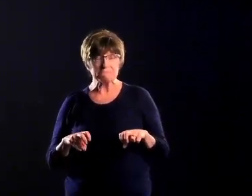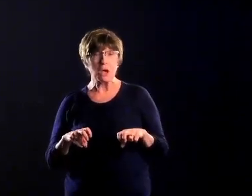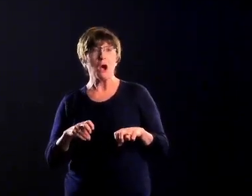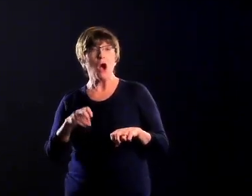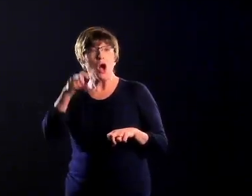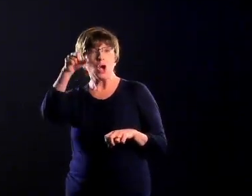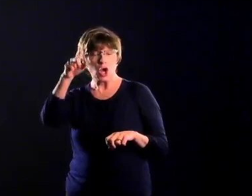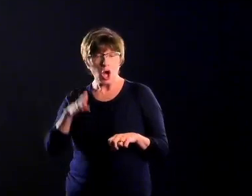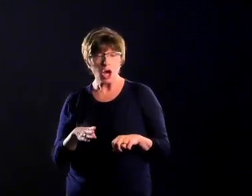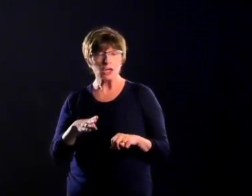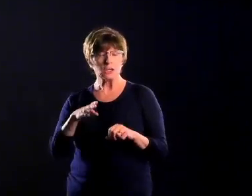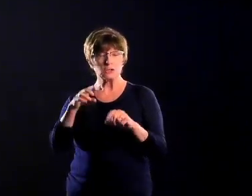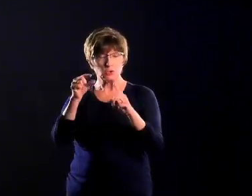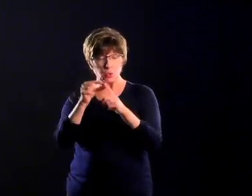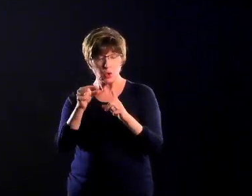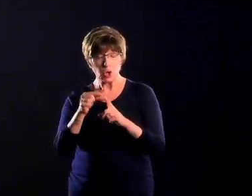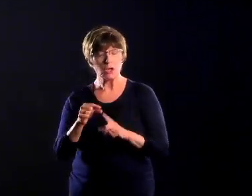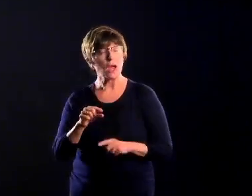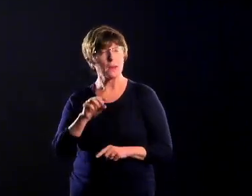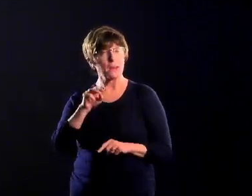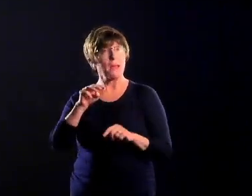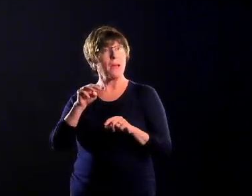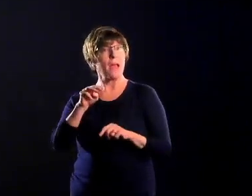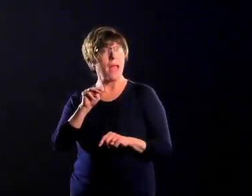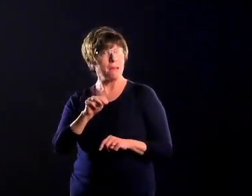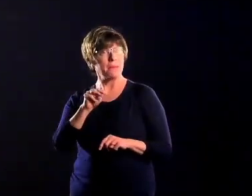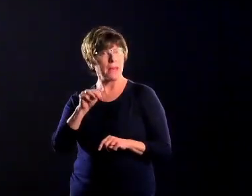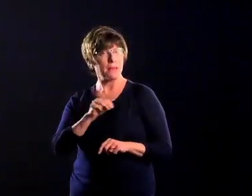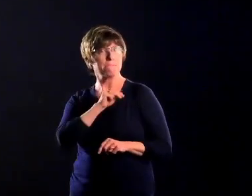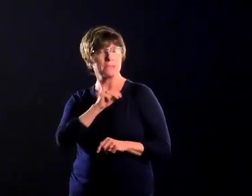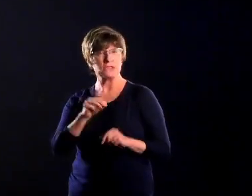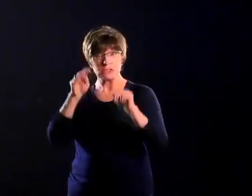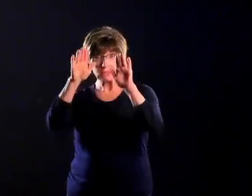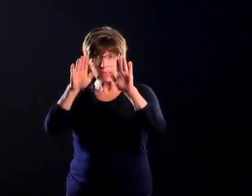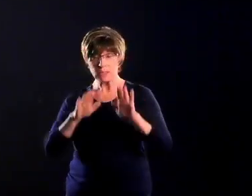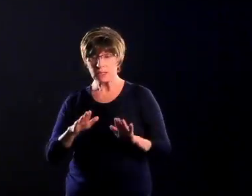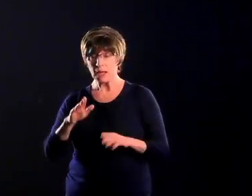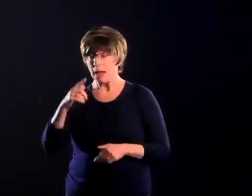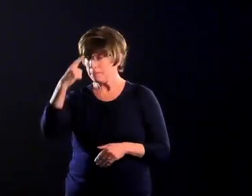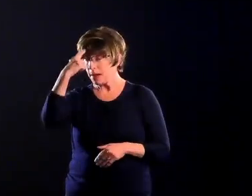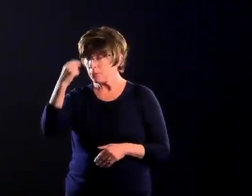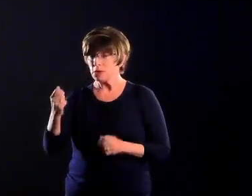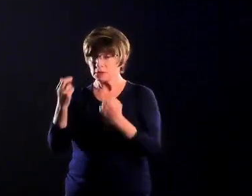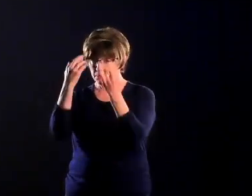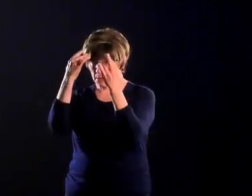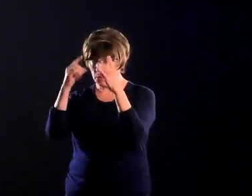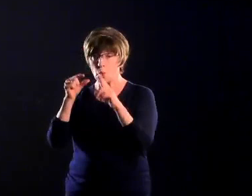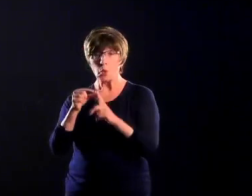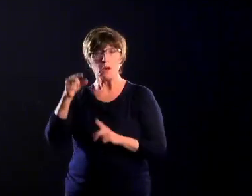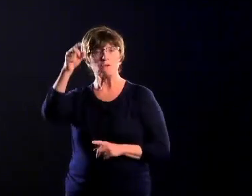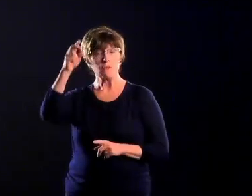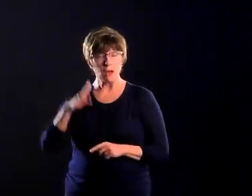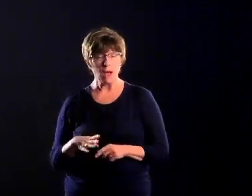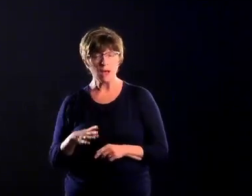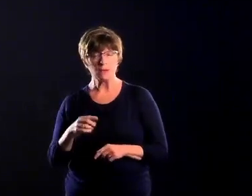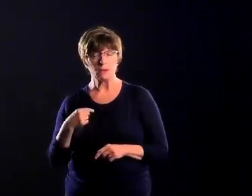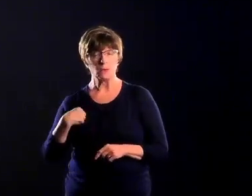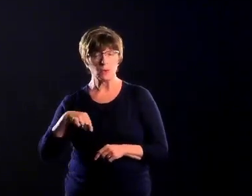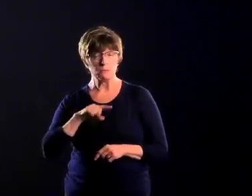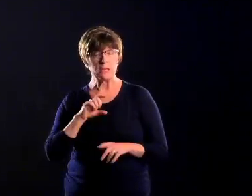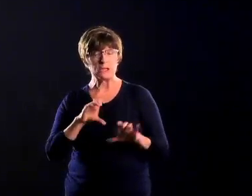this Mission M&M Sunday, as we've been celebrating it, memorizing and meditating upon the word of God, we've been doing it over the last